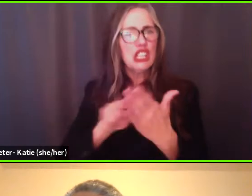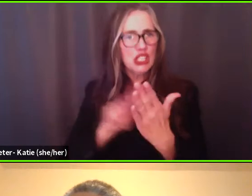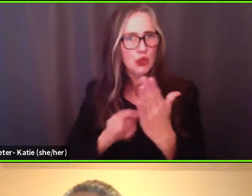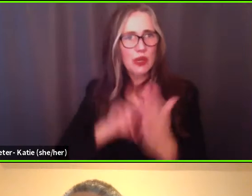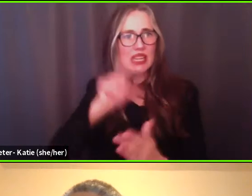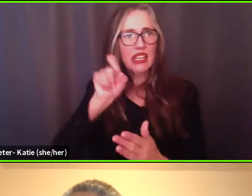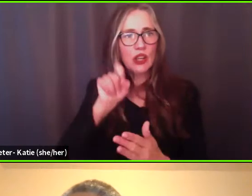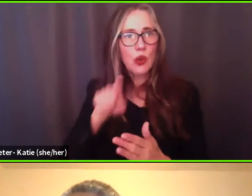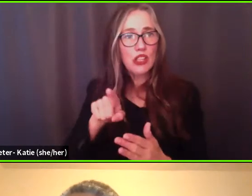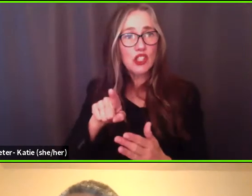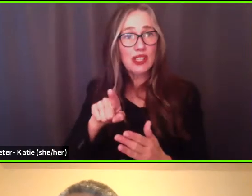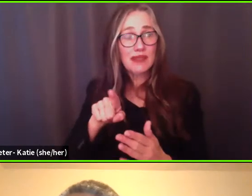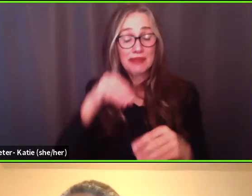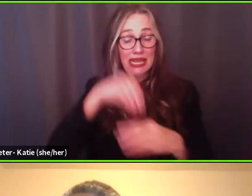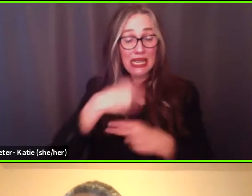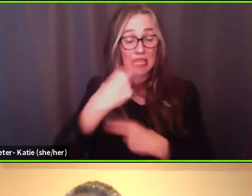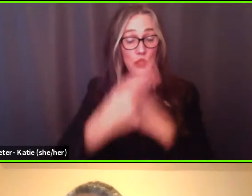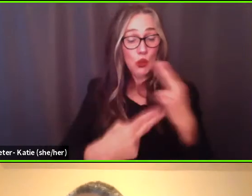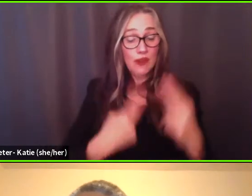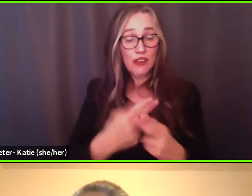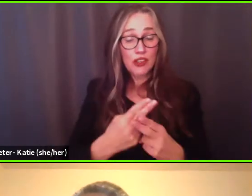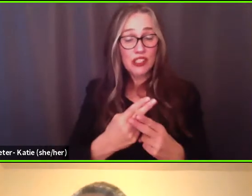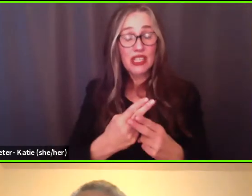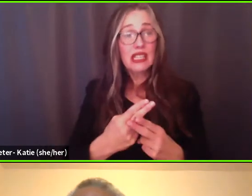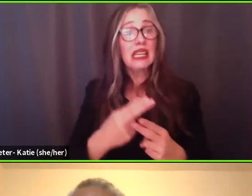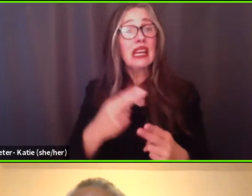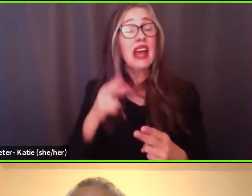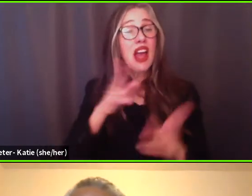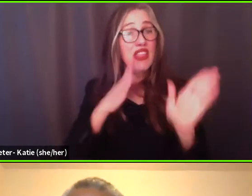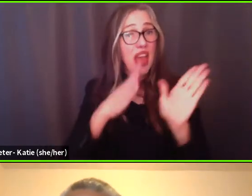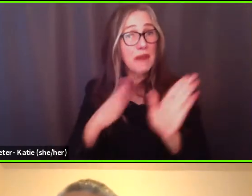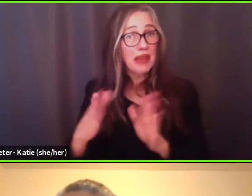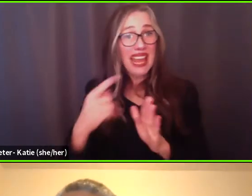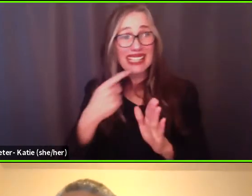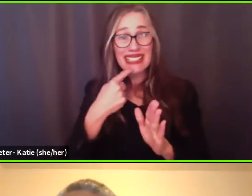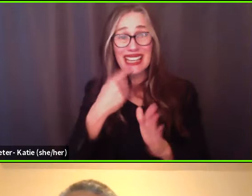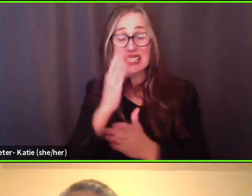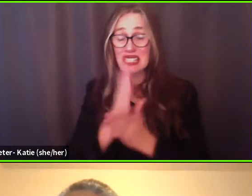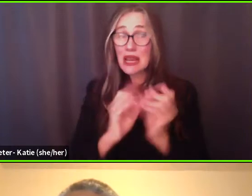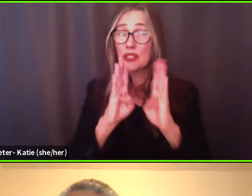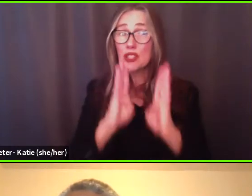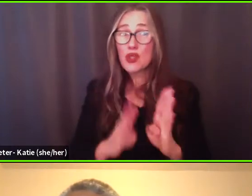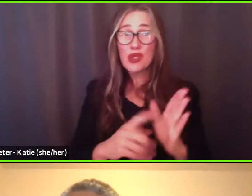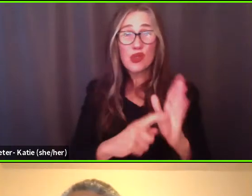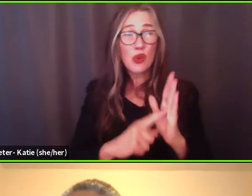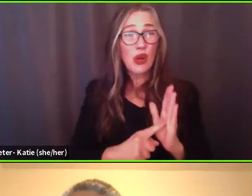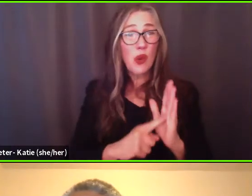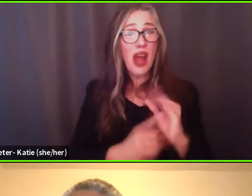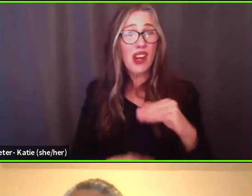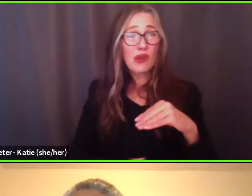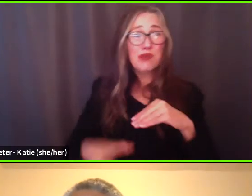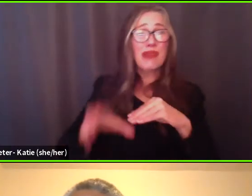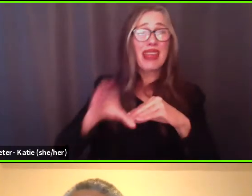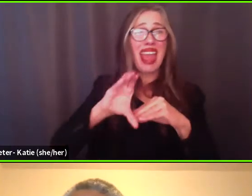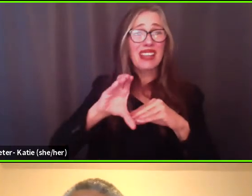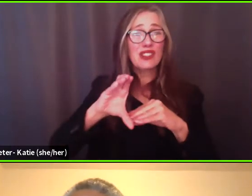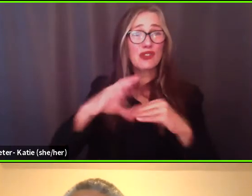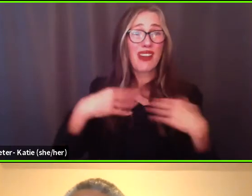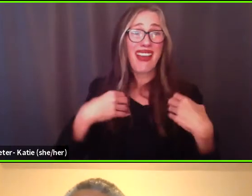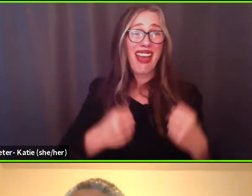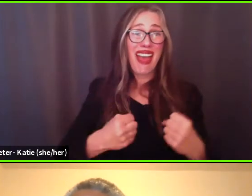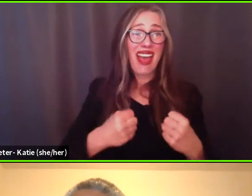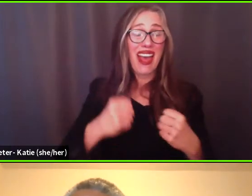plan complain that certain students needed extra health care and that that drove up the cost for other students